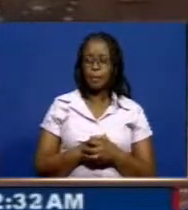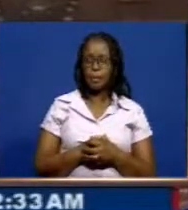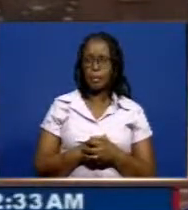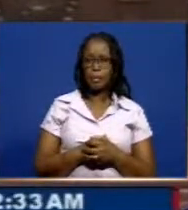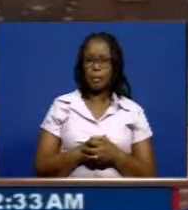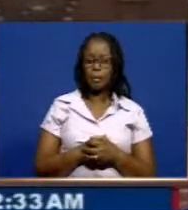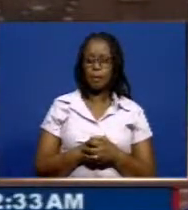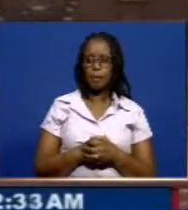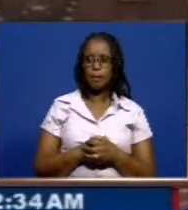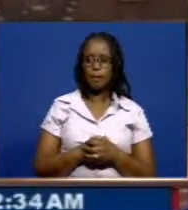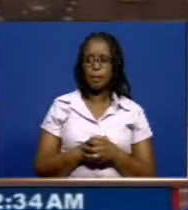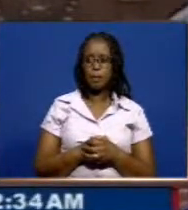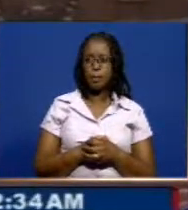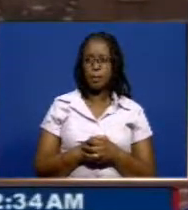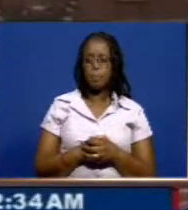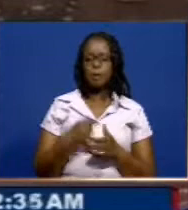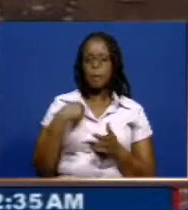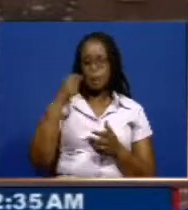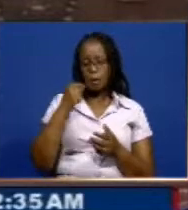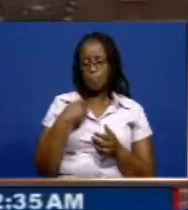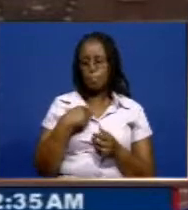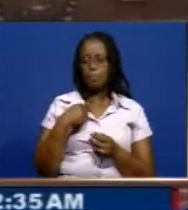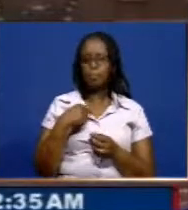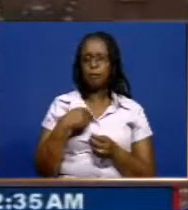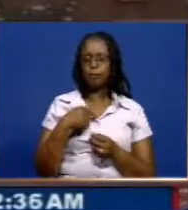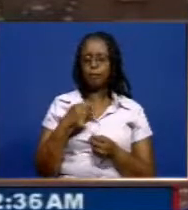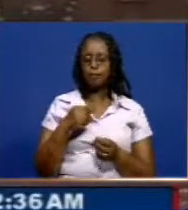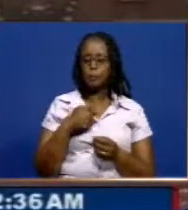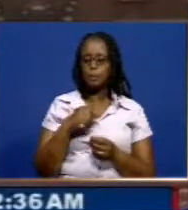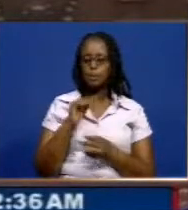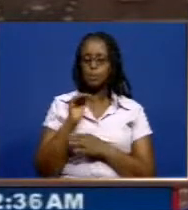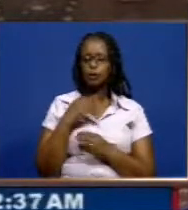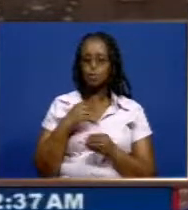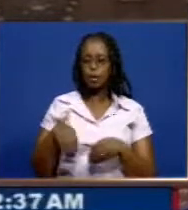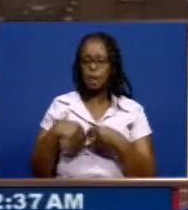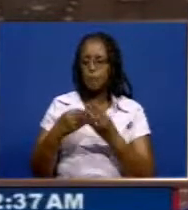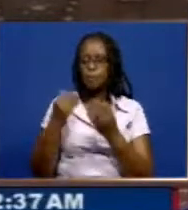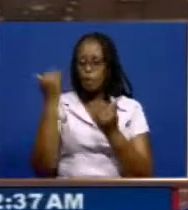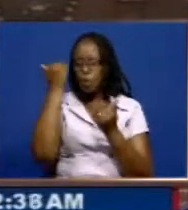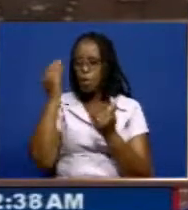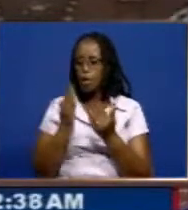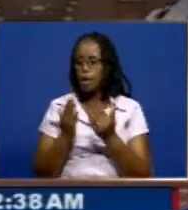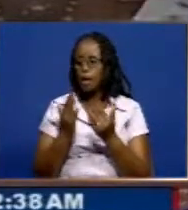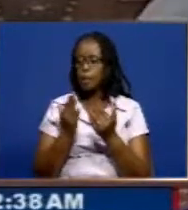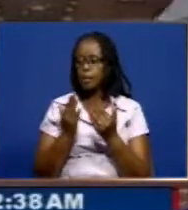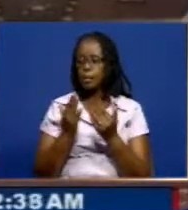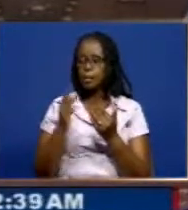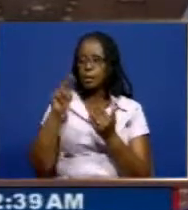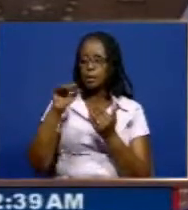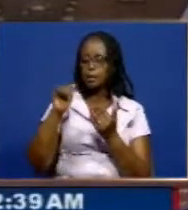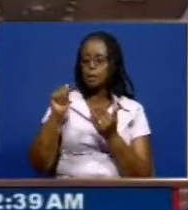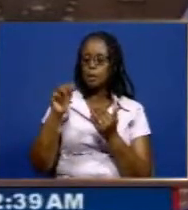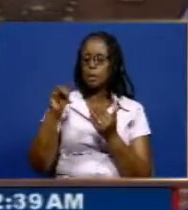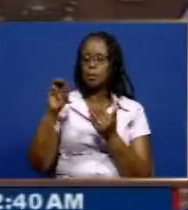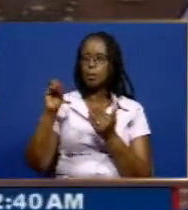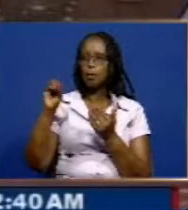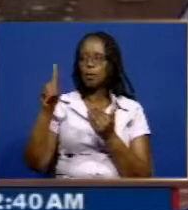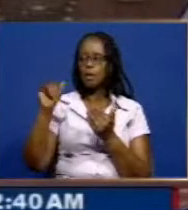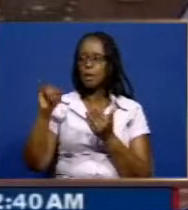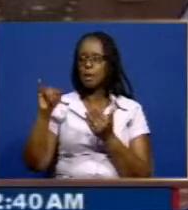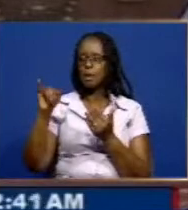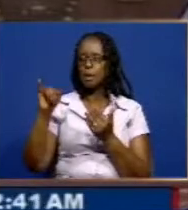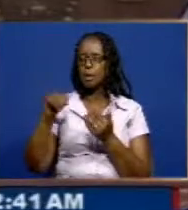You give Council Nyamodi a copy of that letter. But Chair, with your kind permission, even